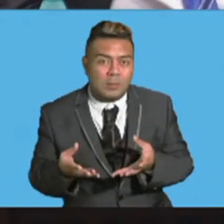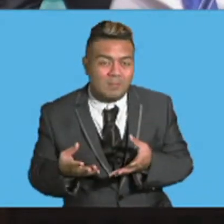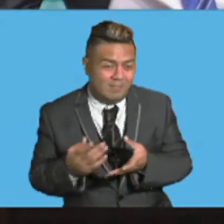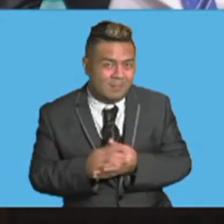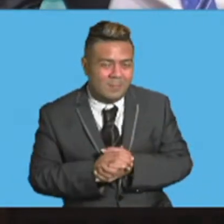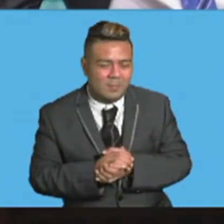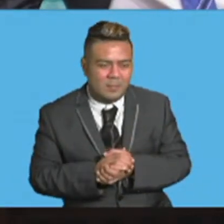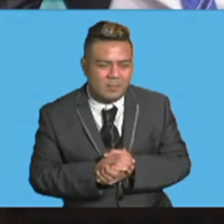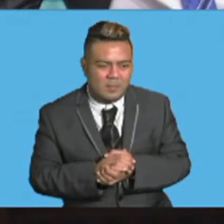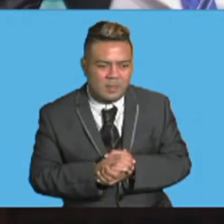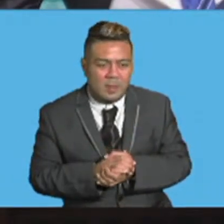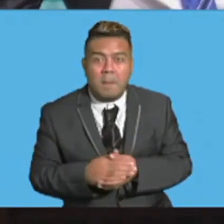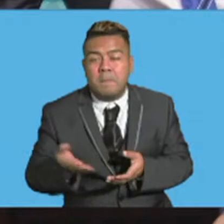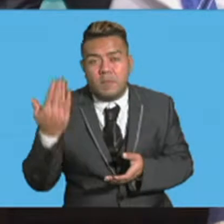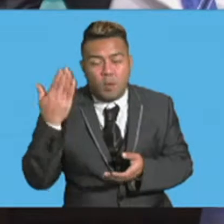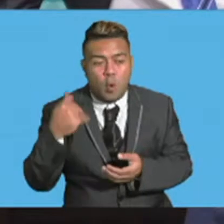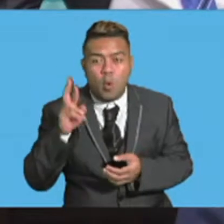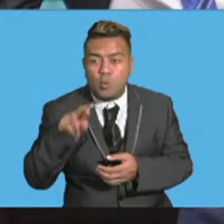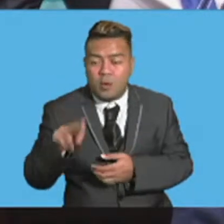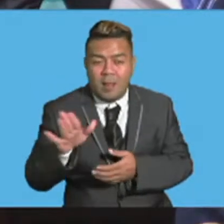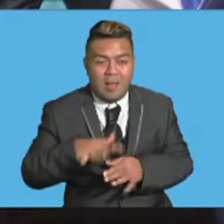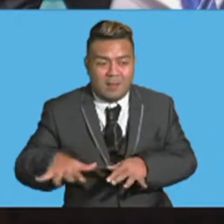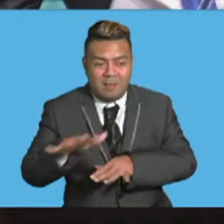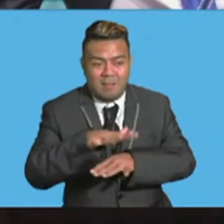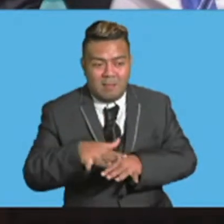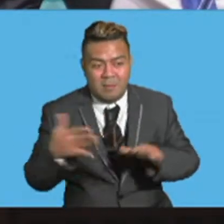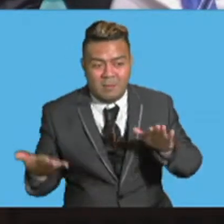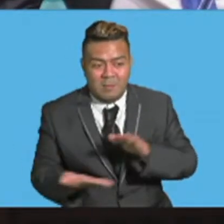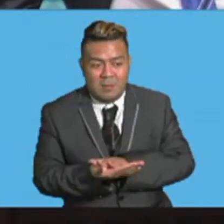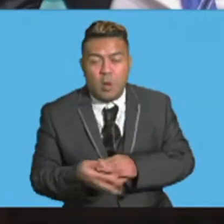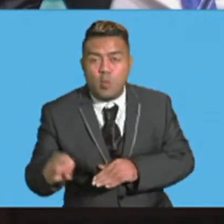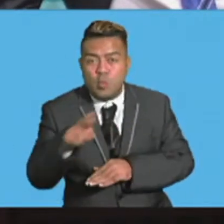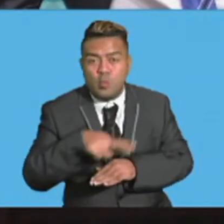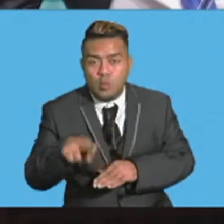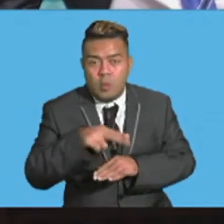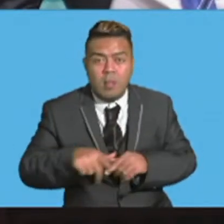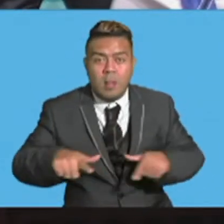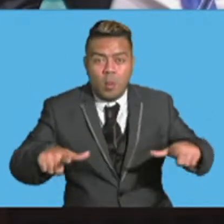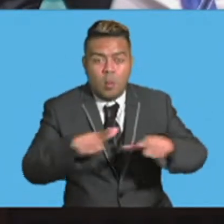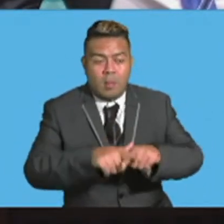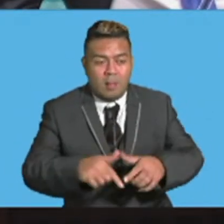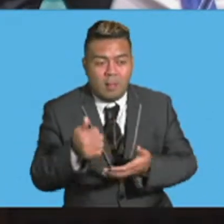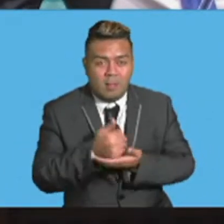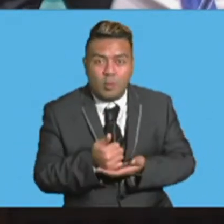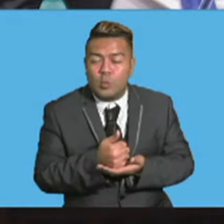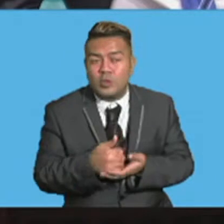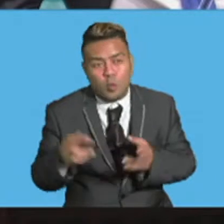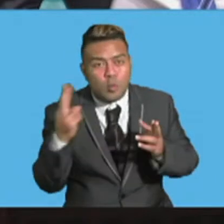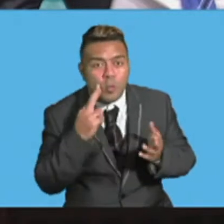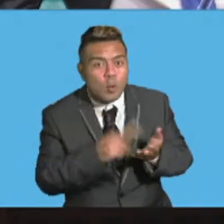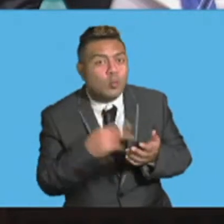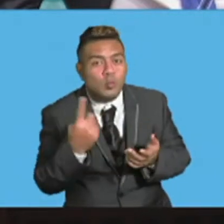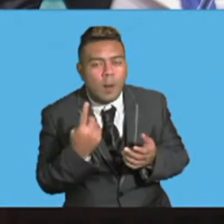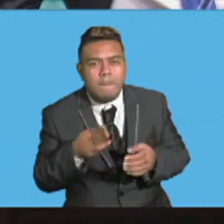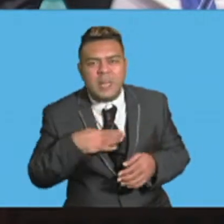members know that previously rural areas came under Rural Local Authority, which reported to Ministry of Health.